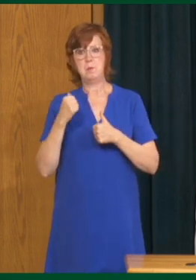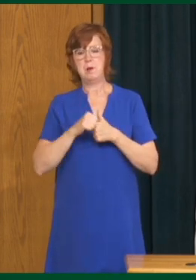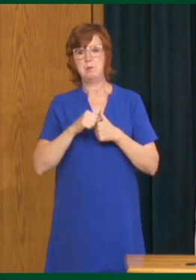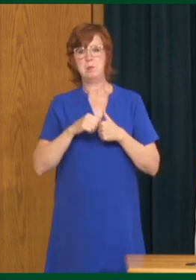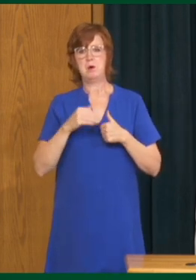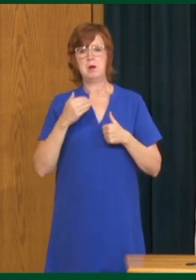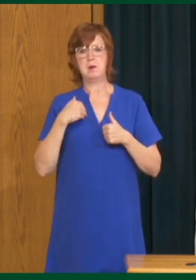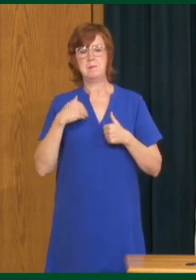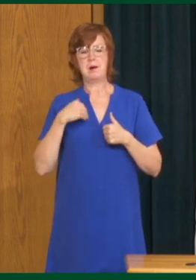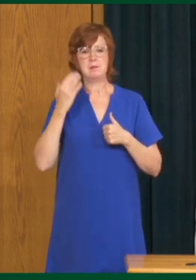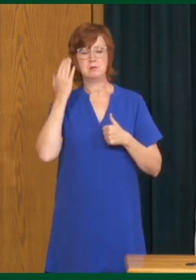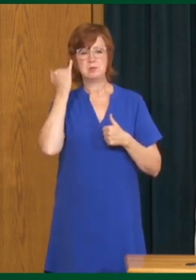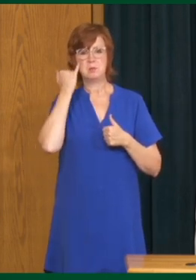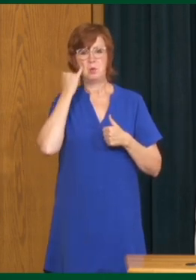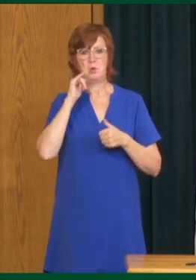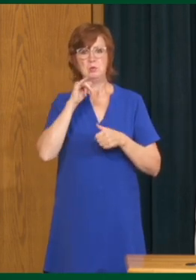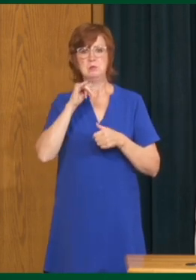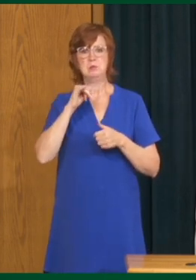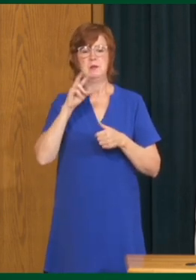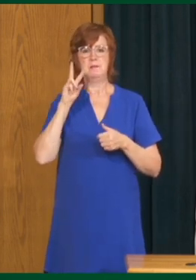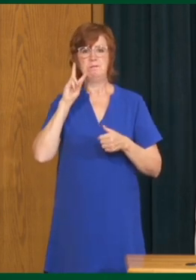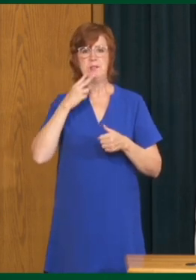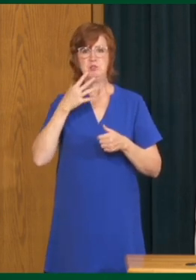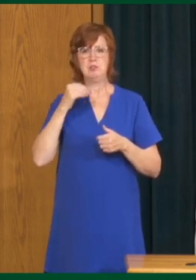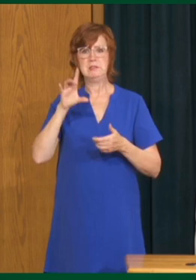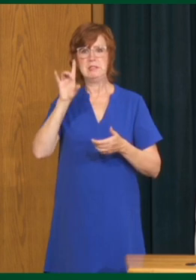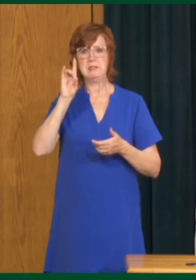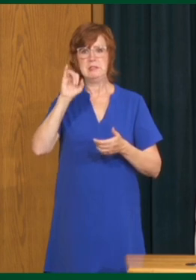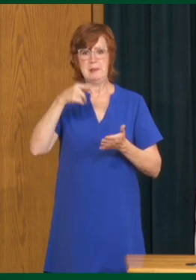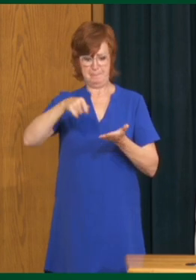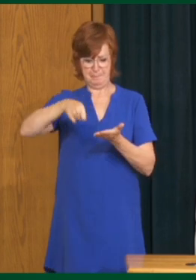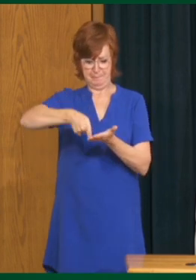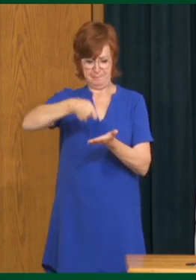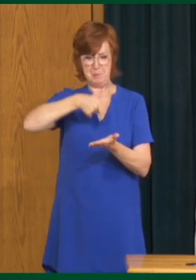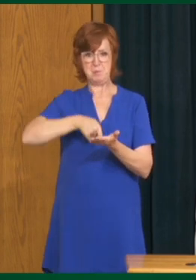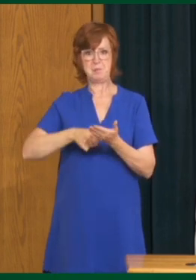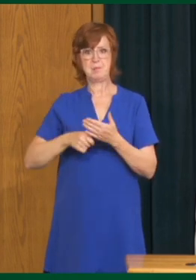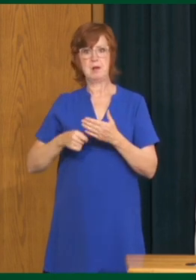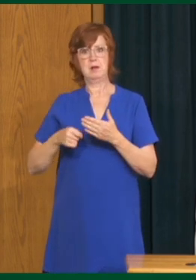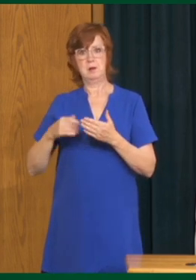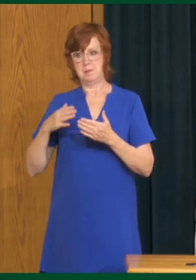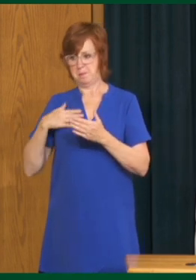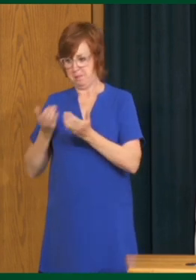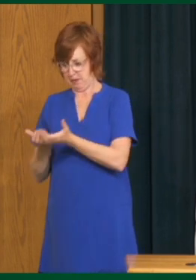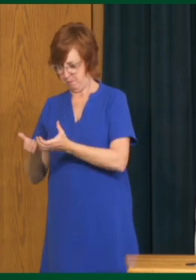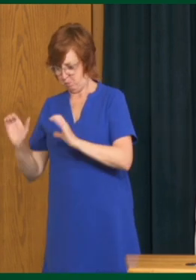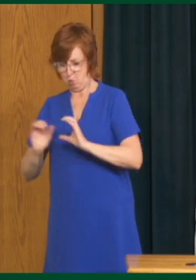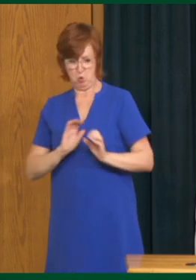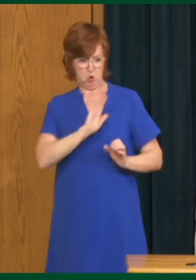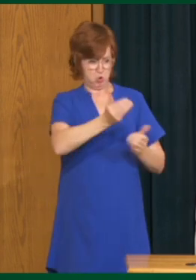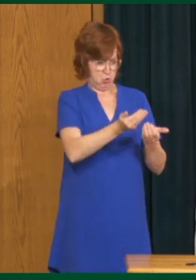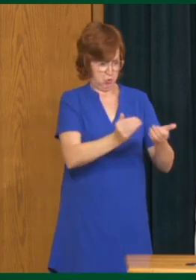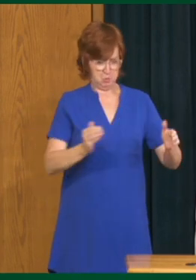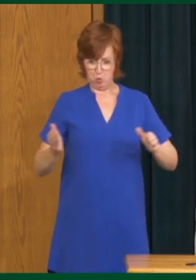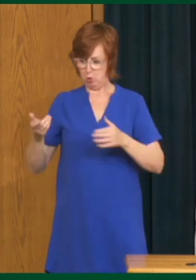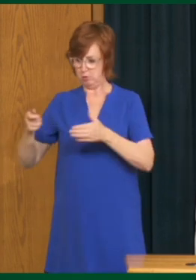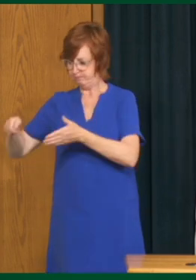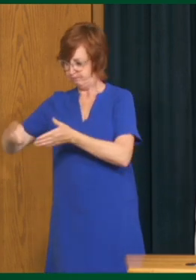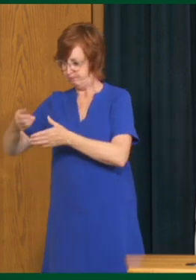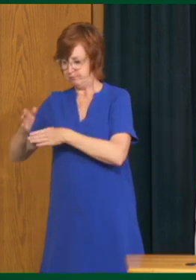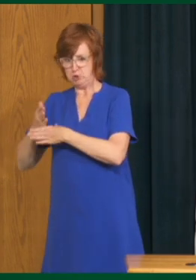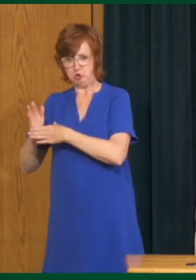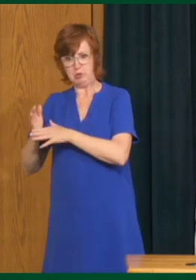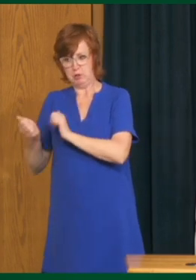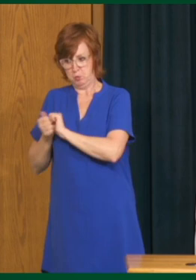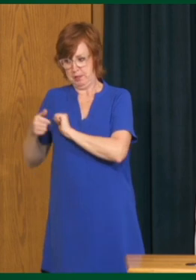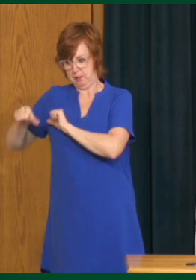households that are not part of a virtual bubble. But I think we all need to kind of police each other and, practice the